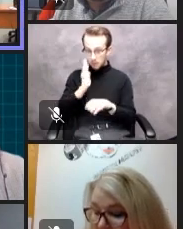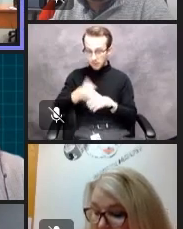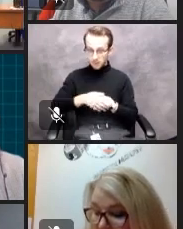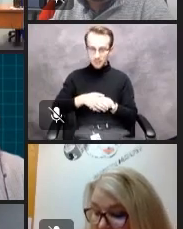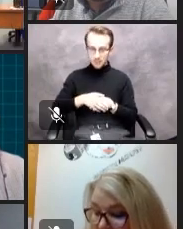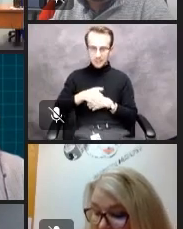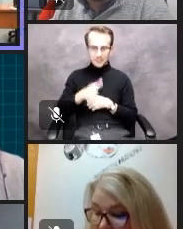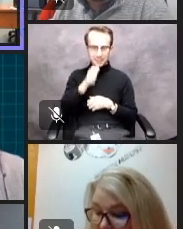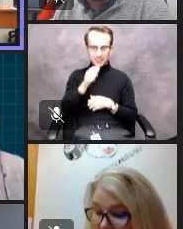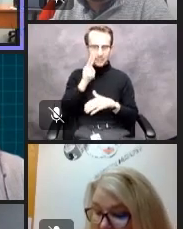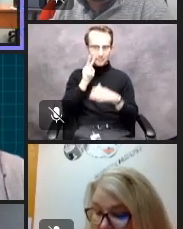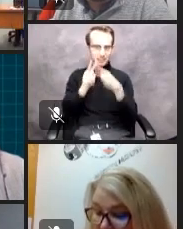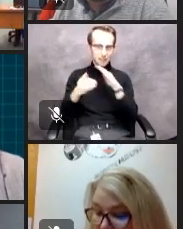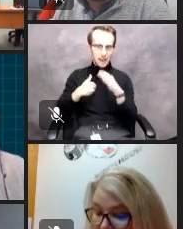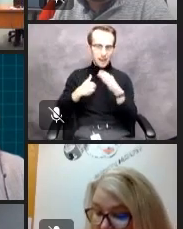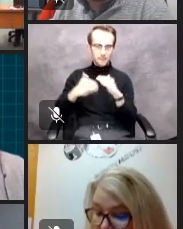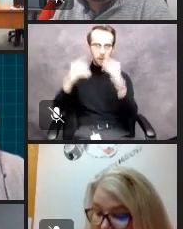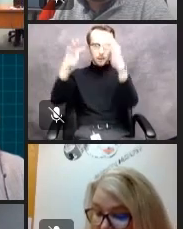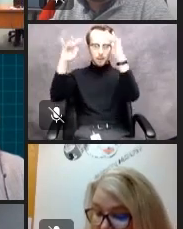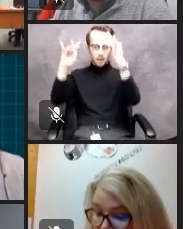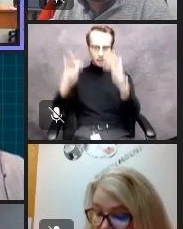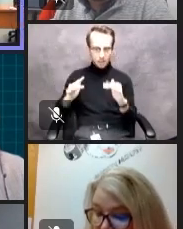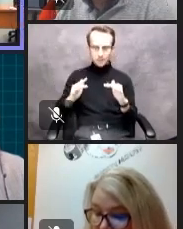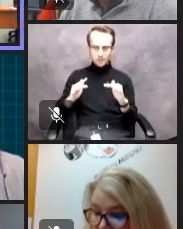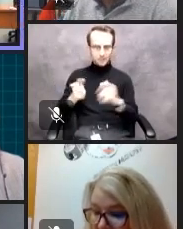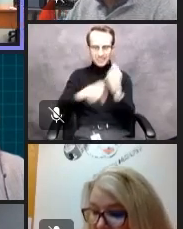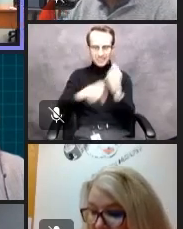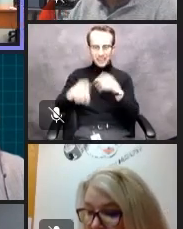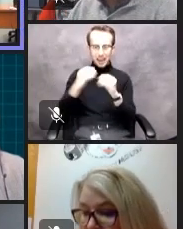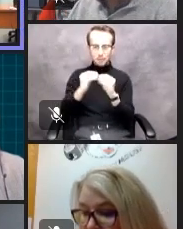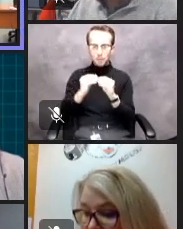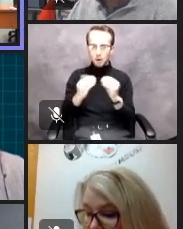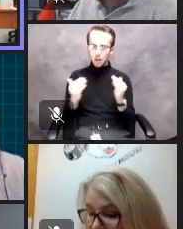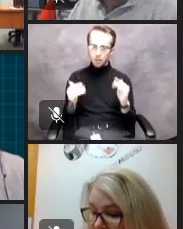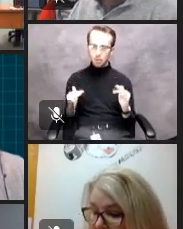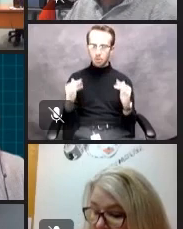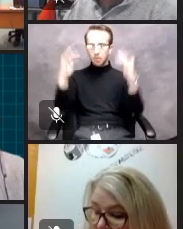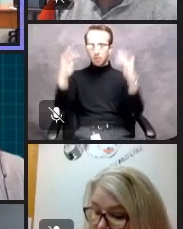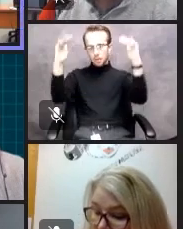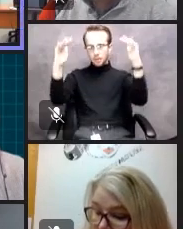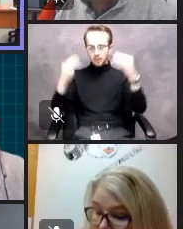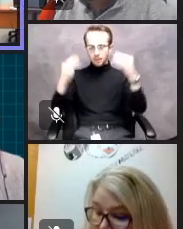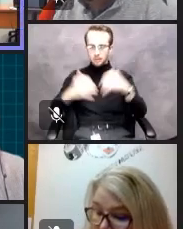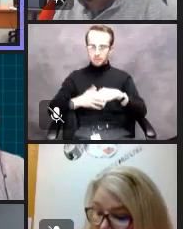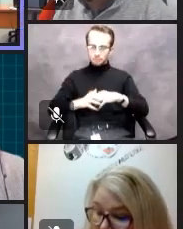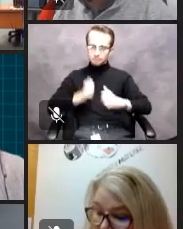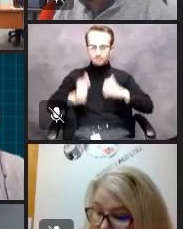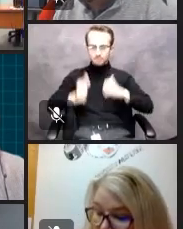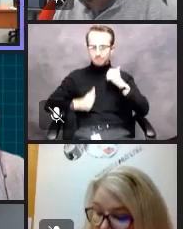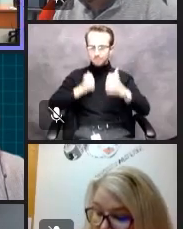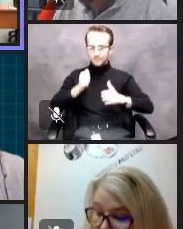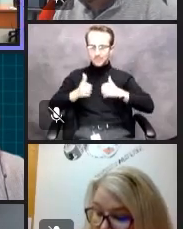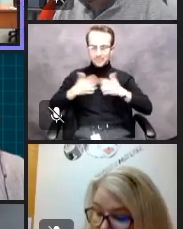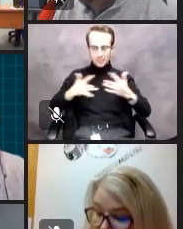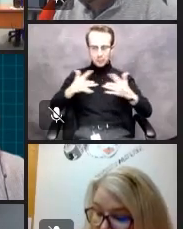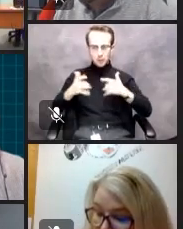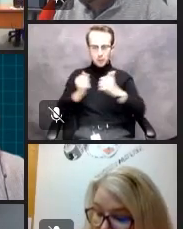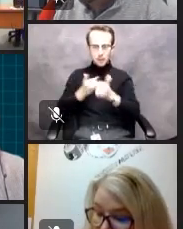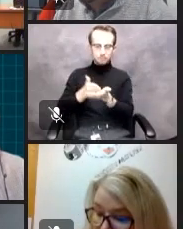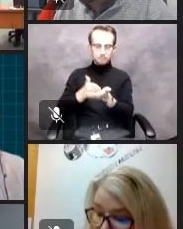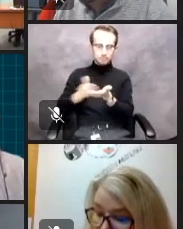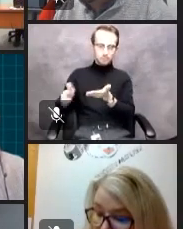be a de-escalation, but rather an escalation of things as it concerns our marginalized and minority